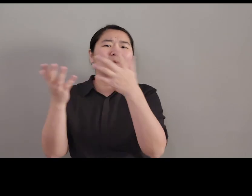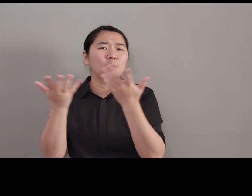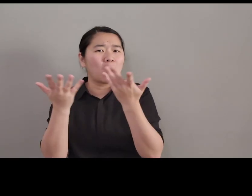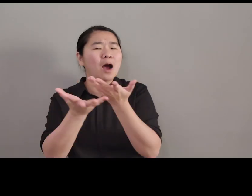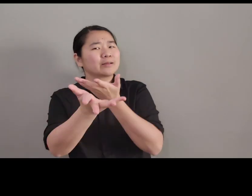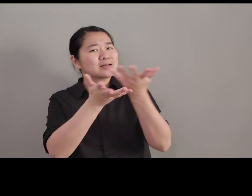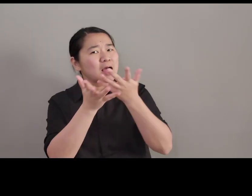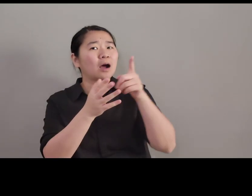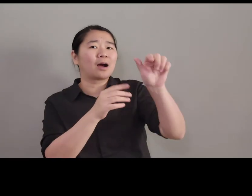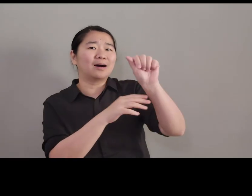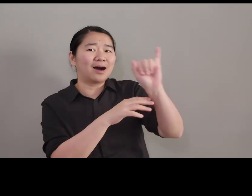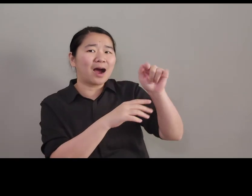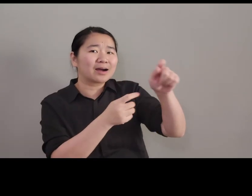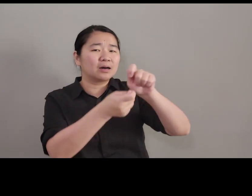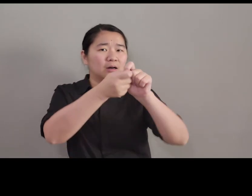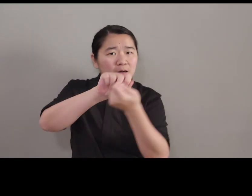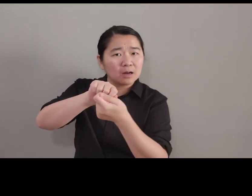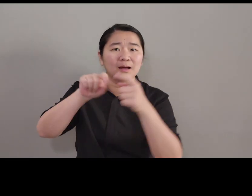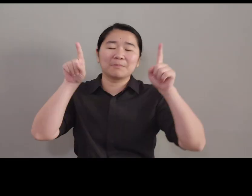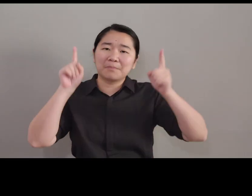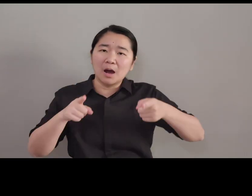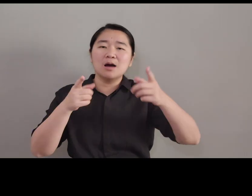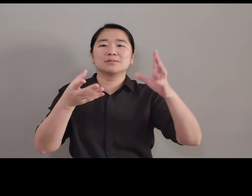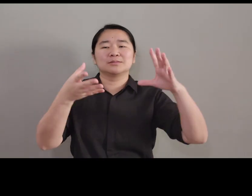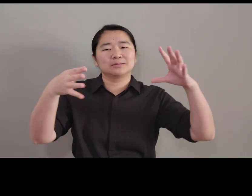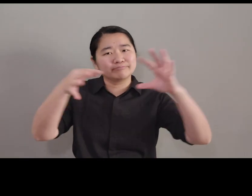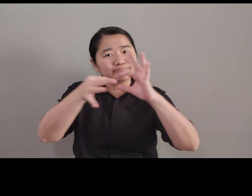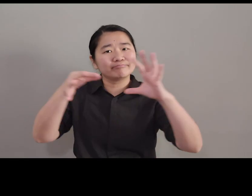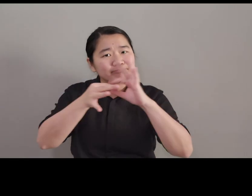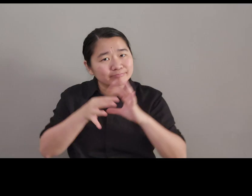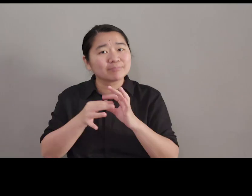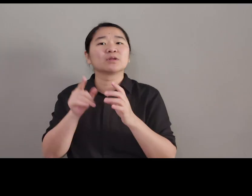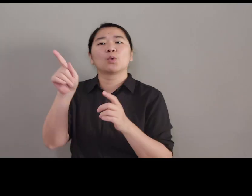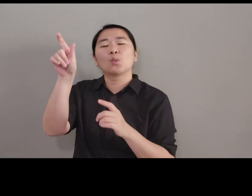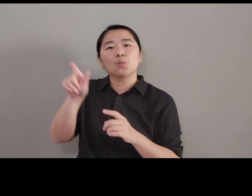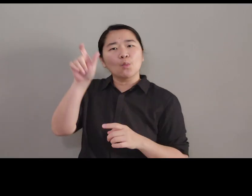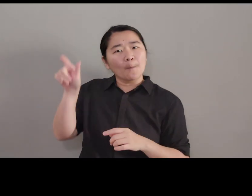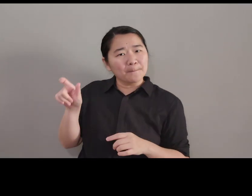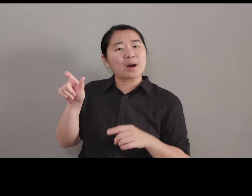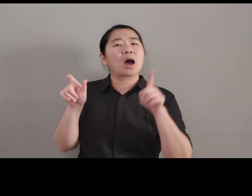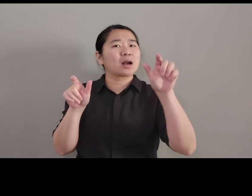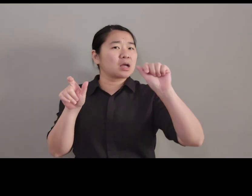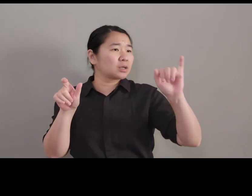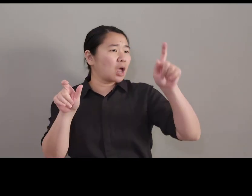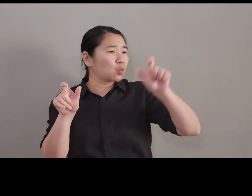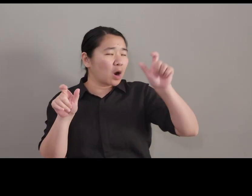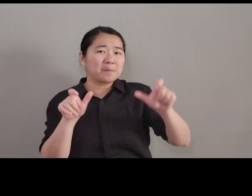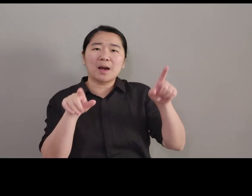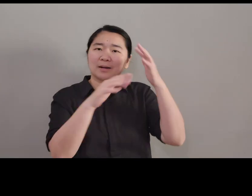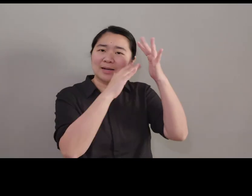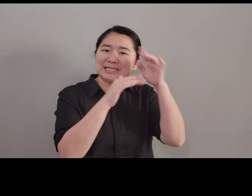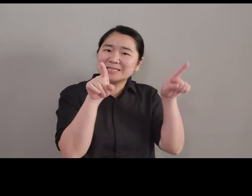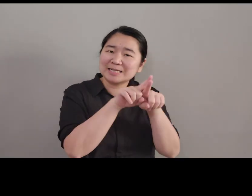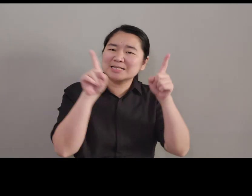you what to fix. But we've also gone better at like human to human to make that more clear and make it more about here's what